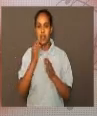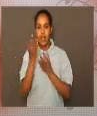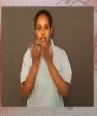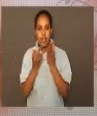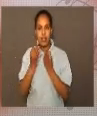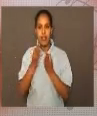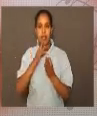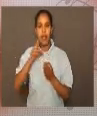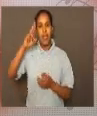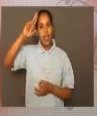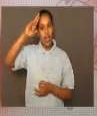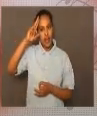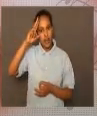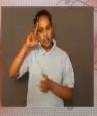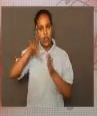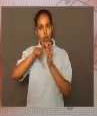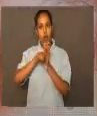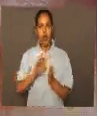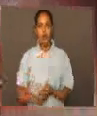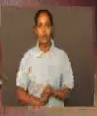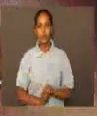explained by Henry's law.